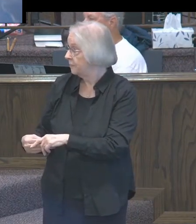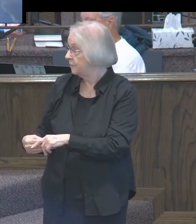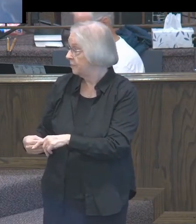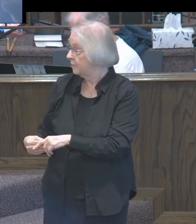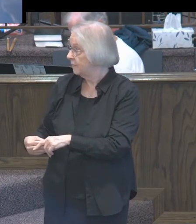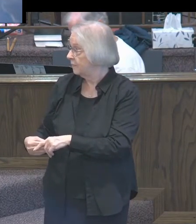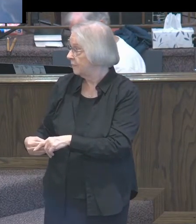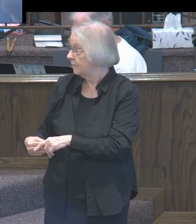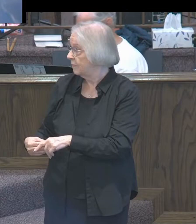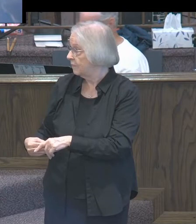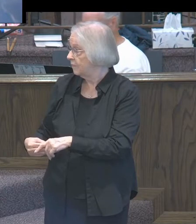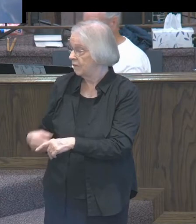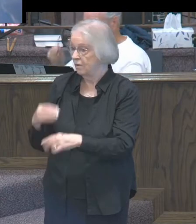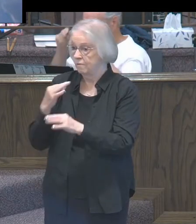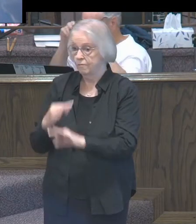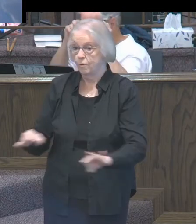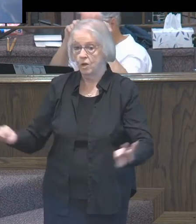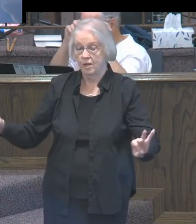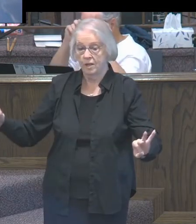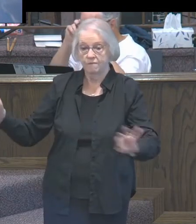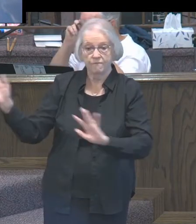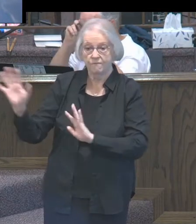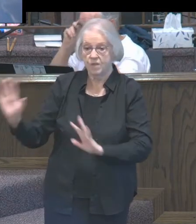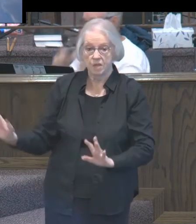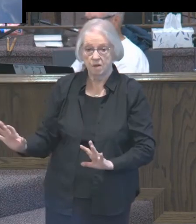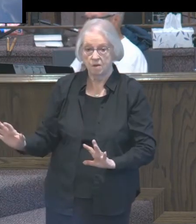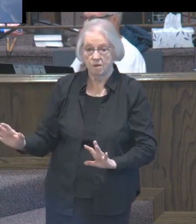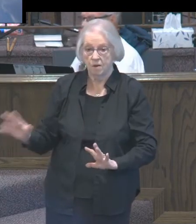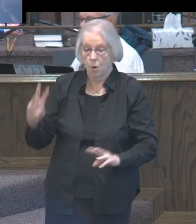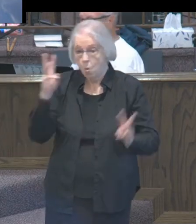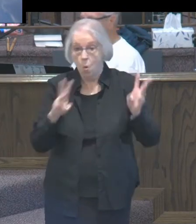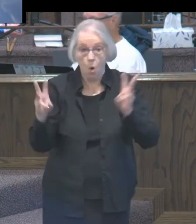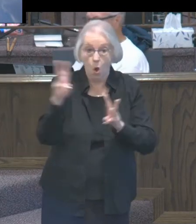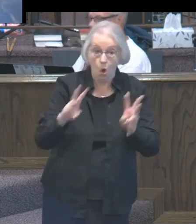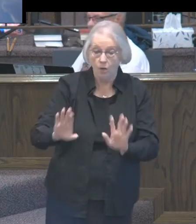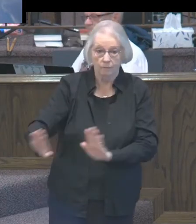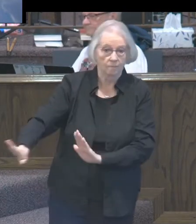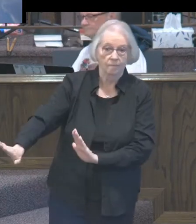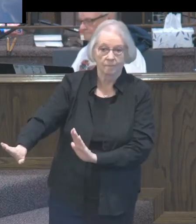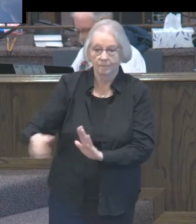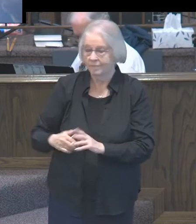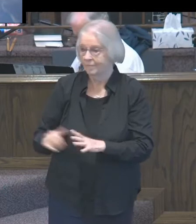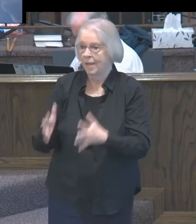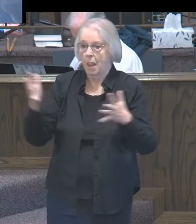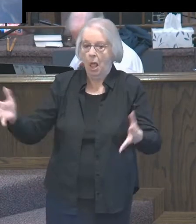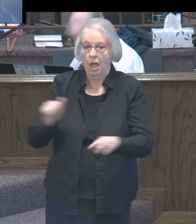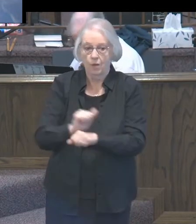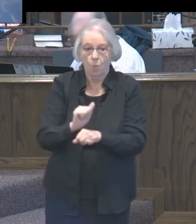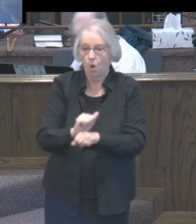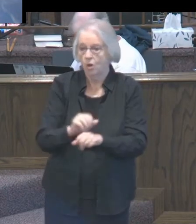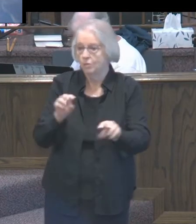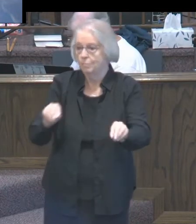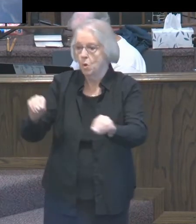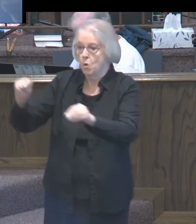free of anxiety. It's not been free of fretting. It's not been free of what am I going